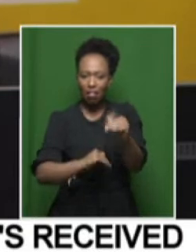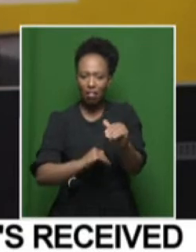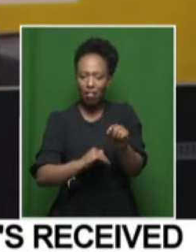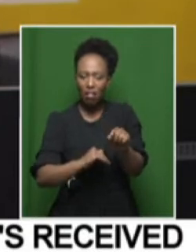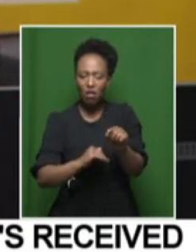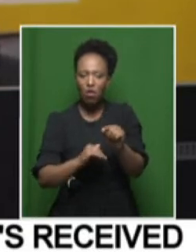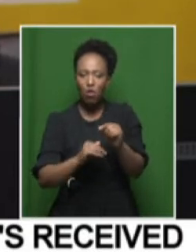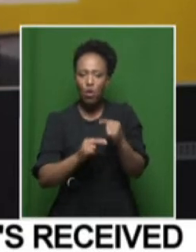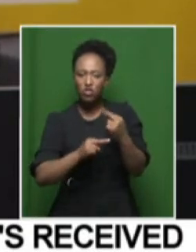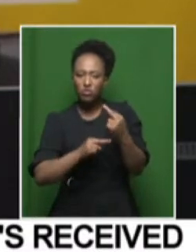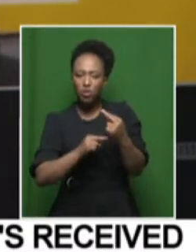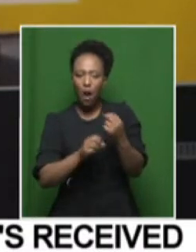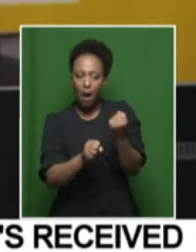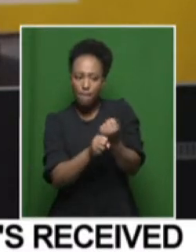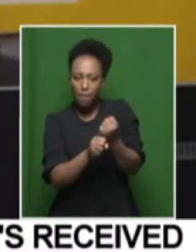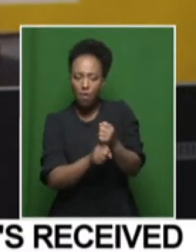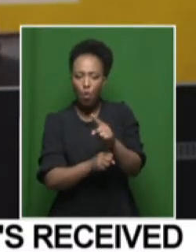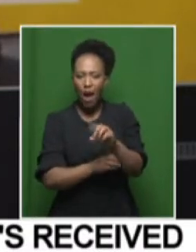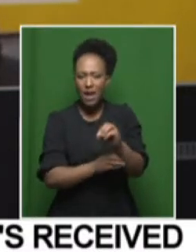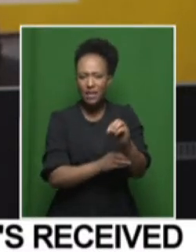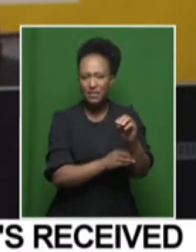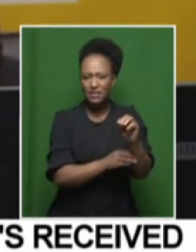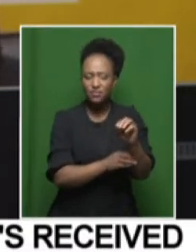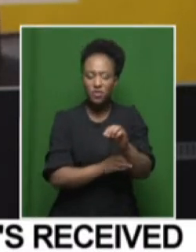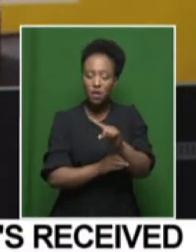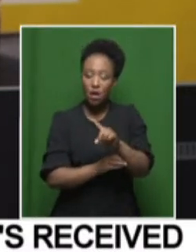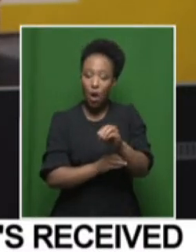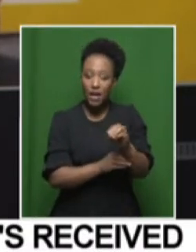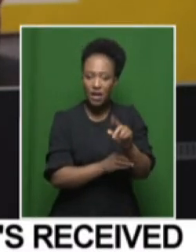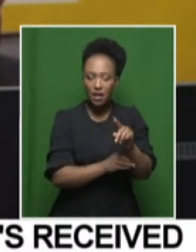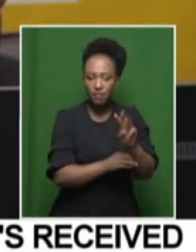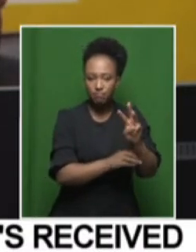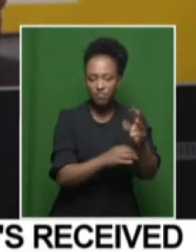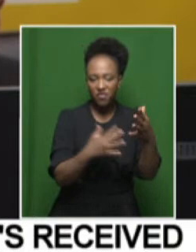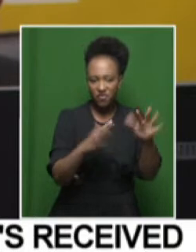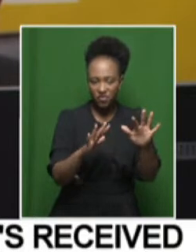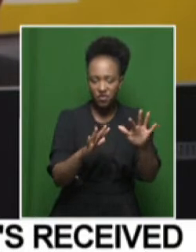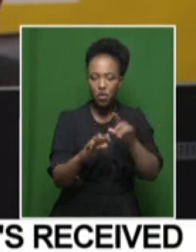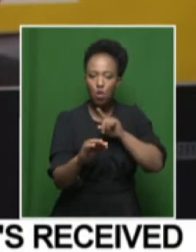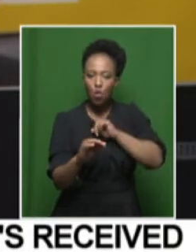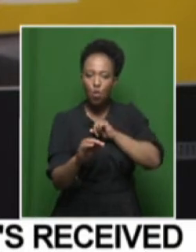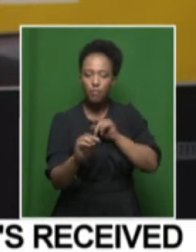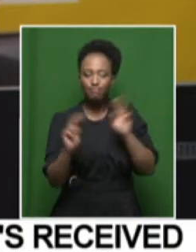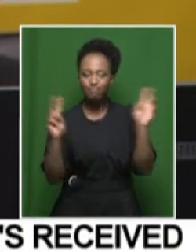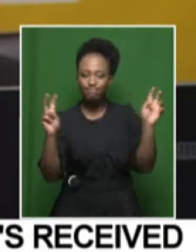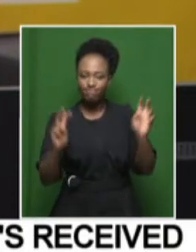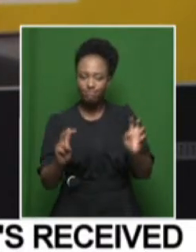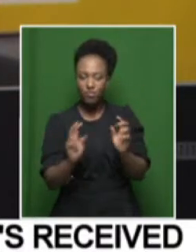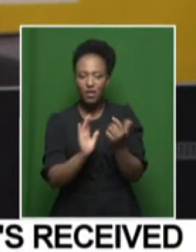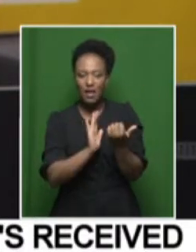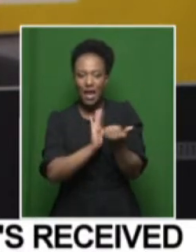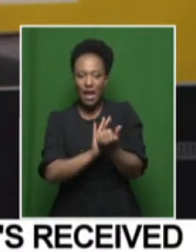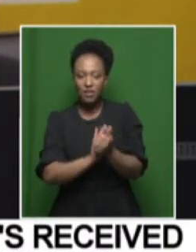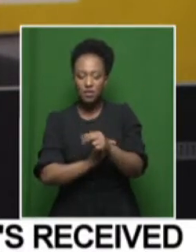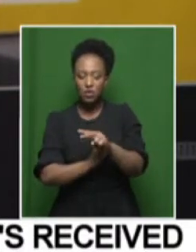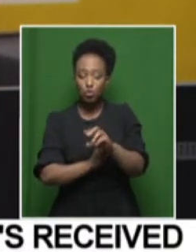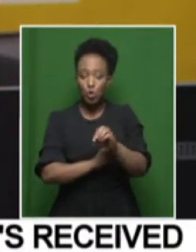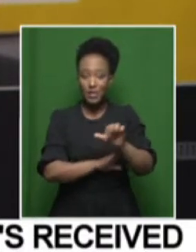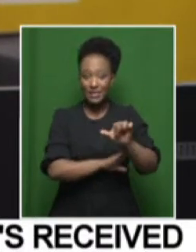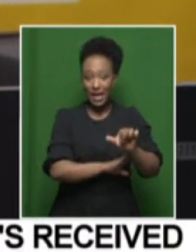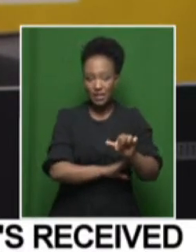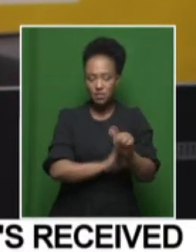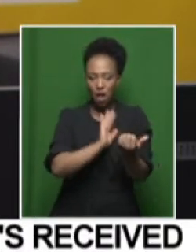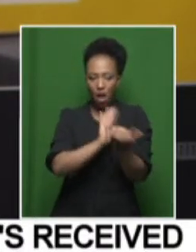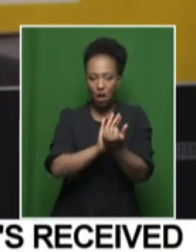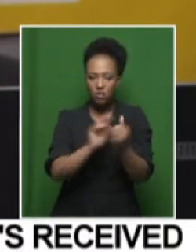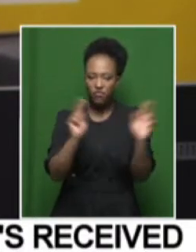embedded generation to 100 megawatts. It also includes amendments to the Electricity Regulation Act of 2006 and